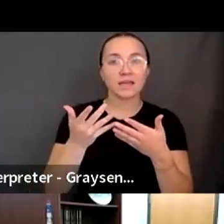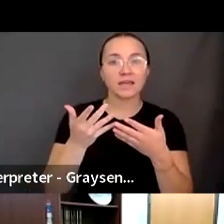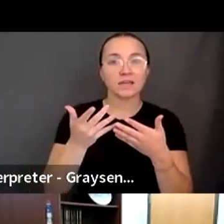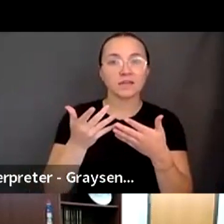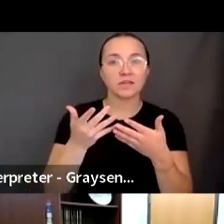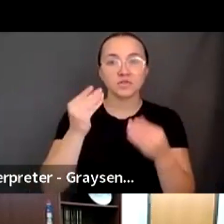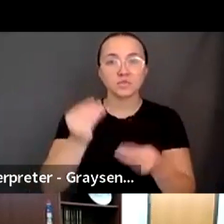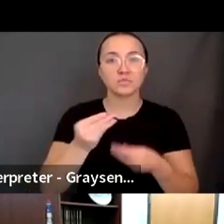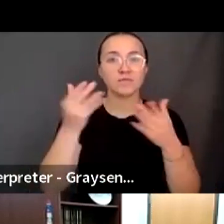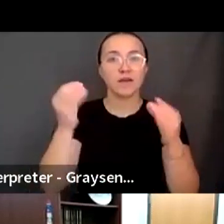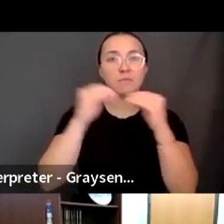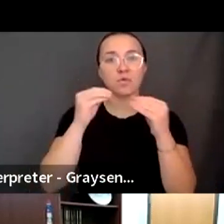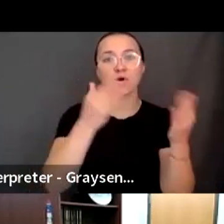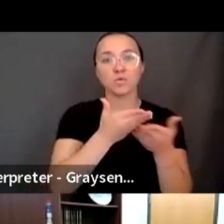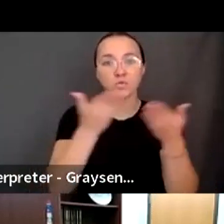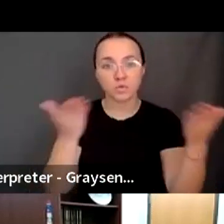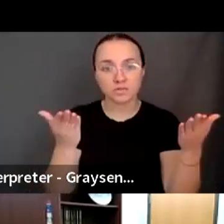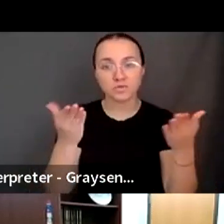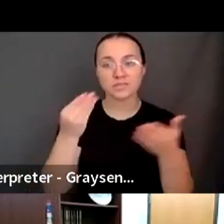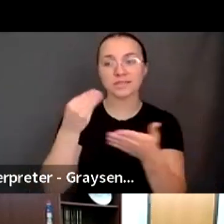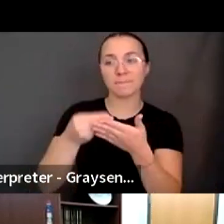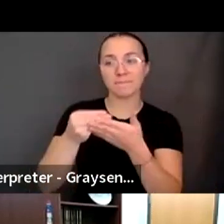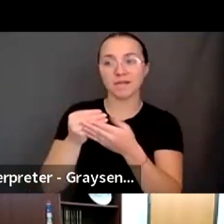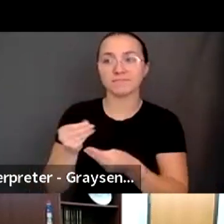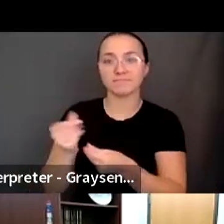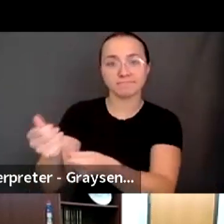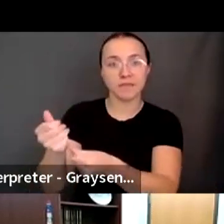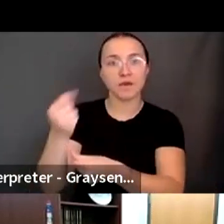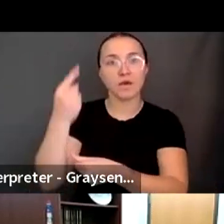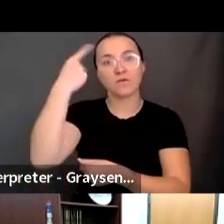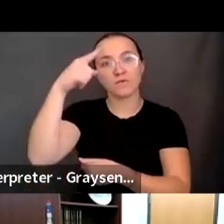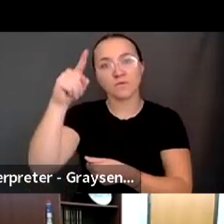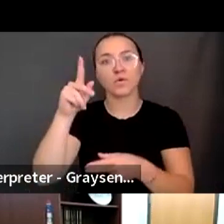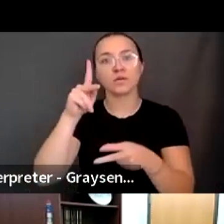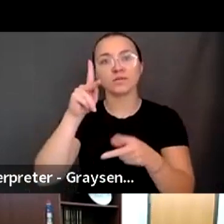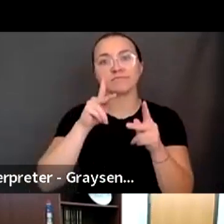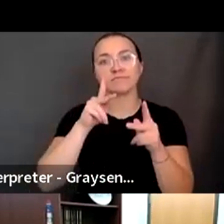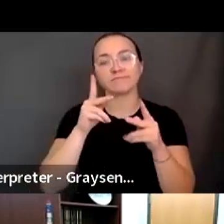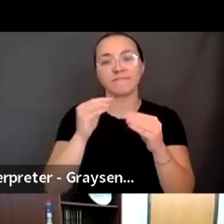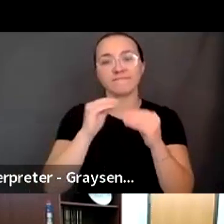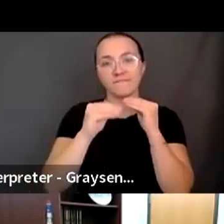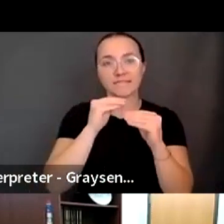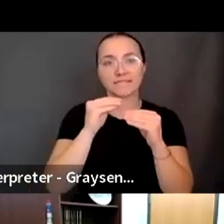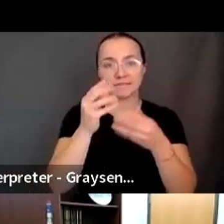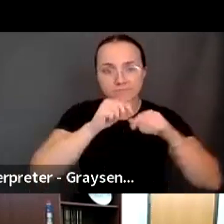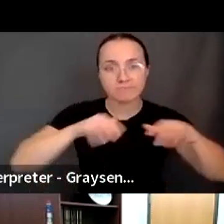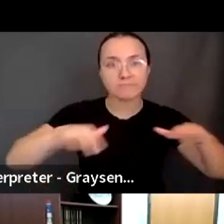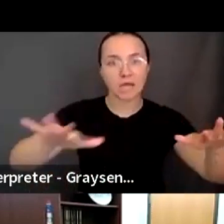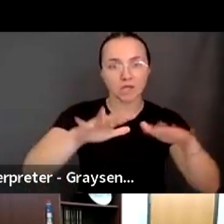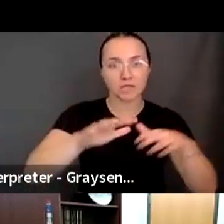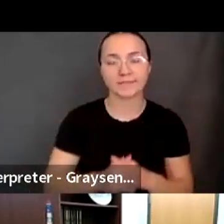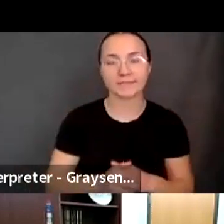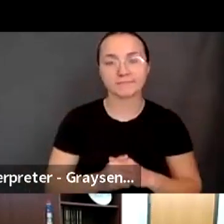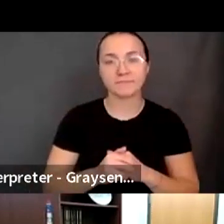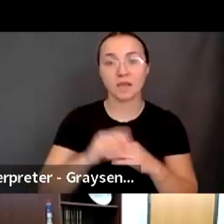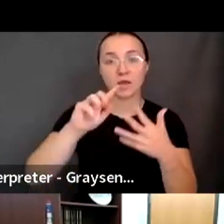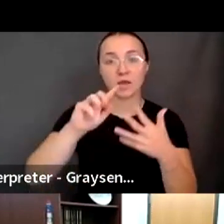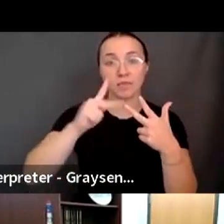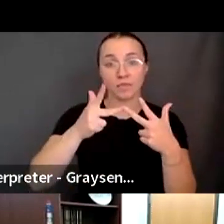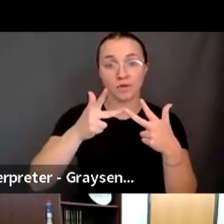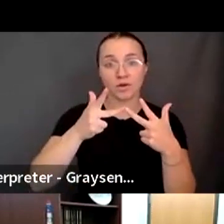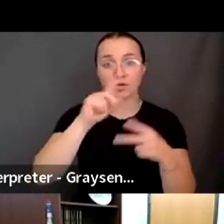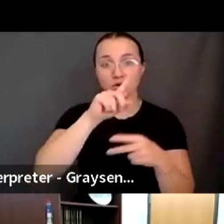providing resources and funding? The third question that we asked was, how will